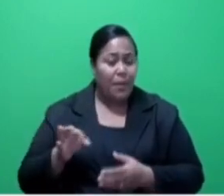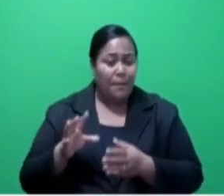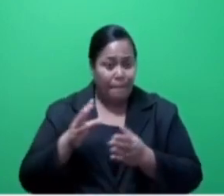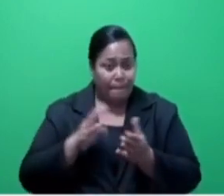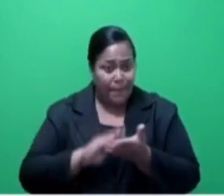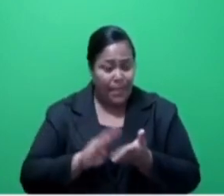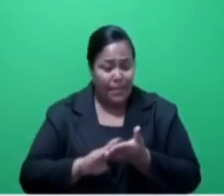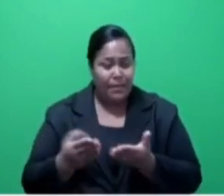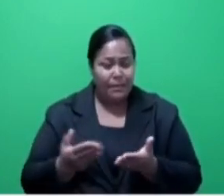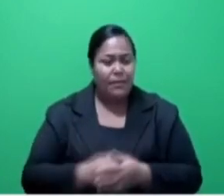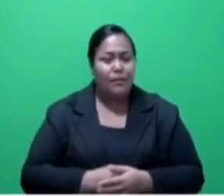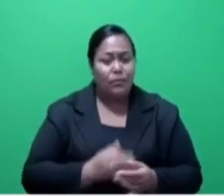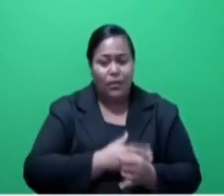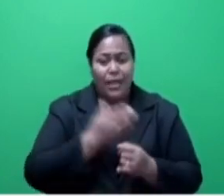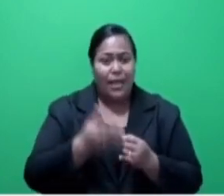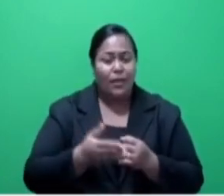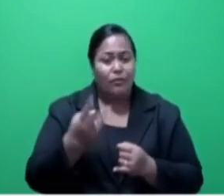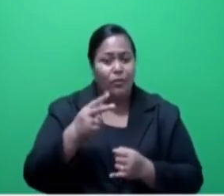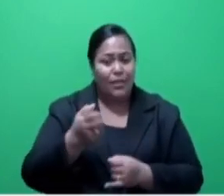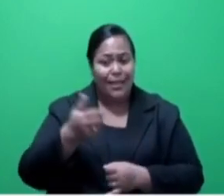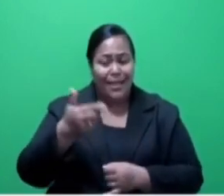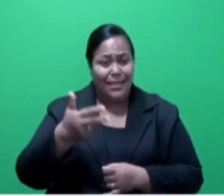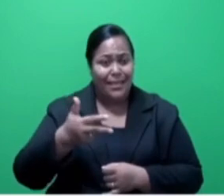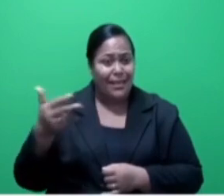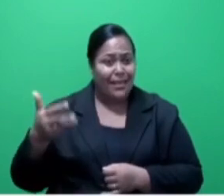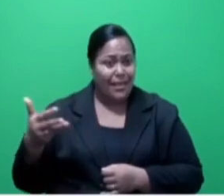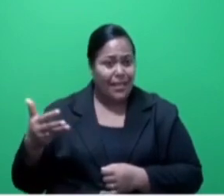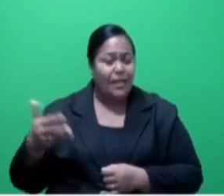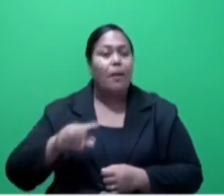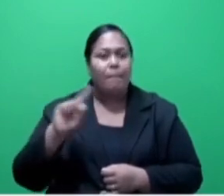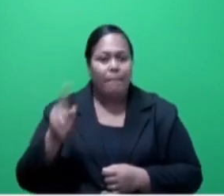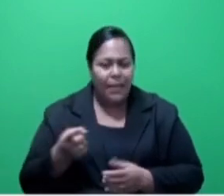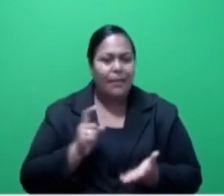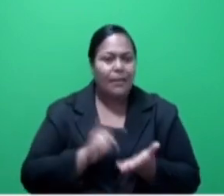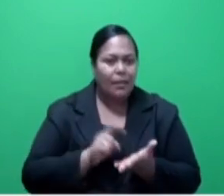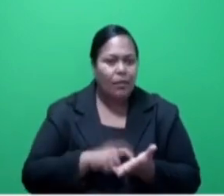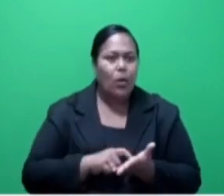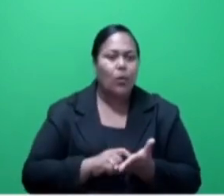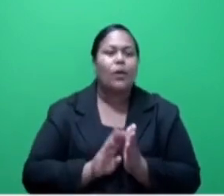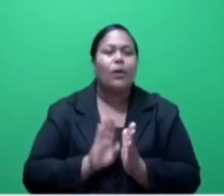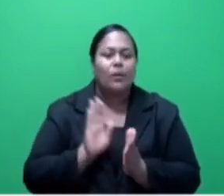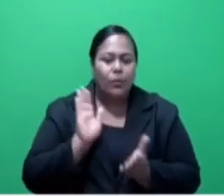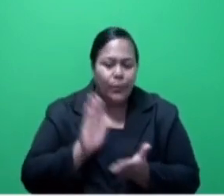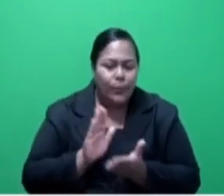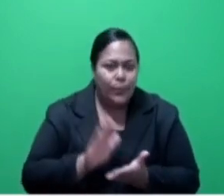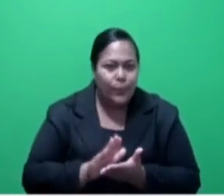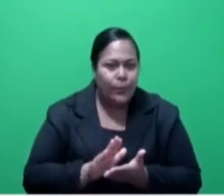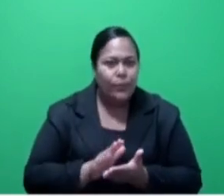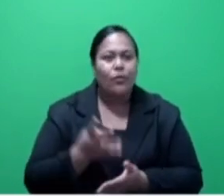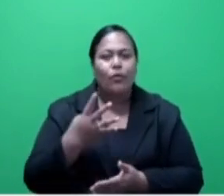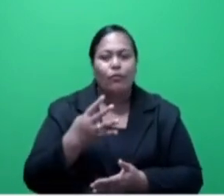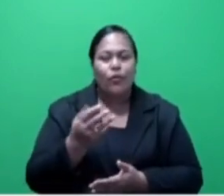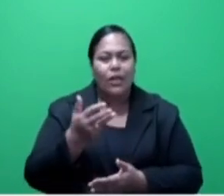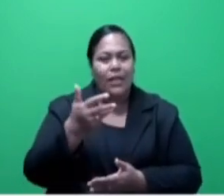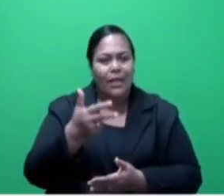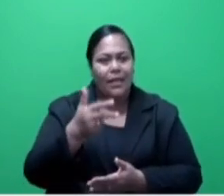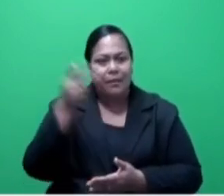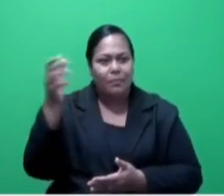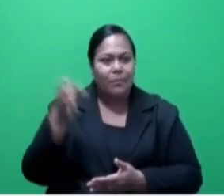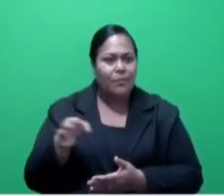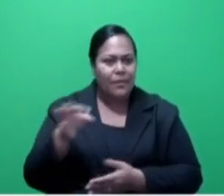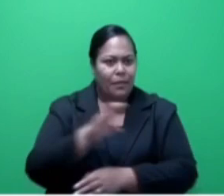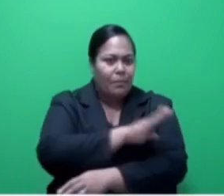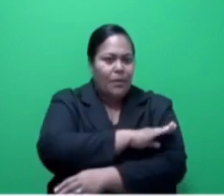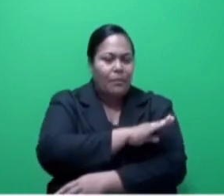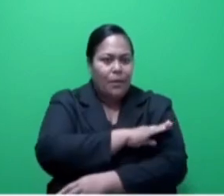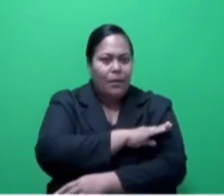to GDP ratio declined from 53.3% to 48% under the Beni Marama government and the